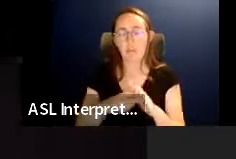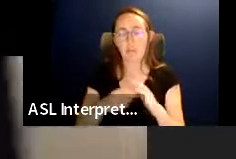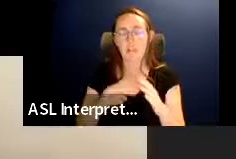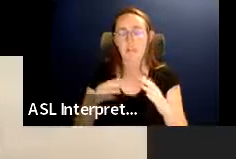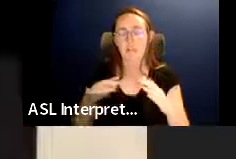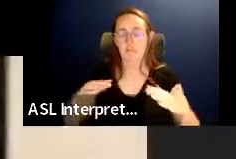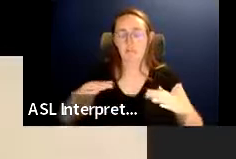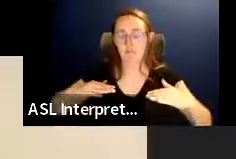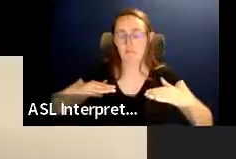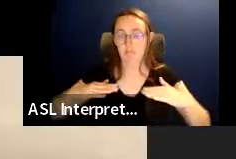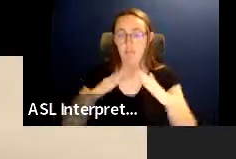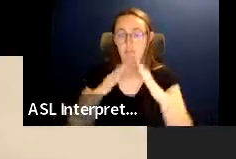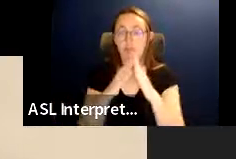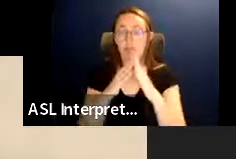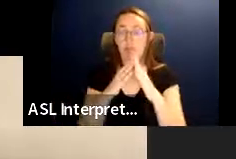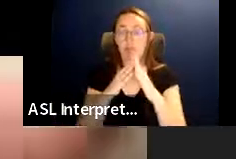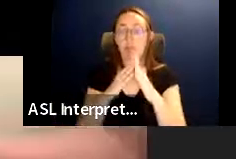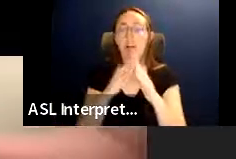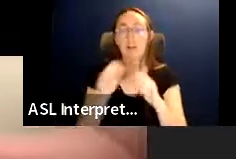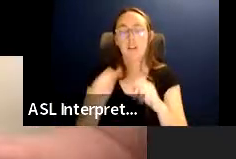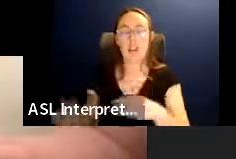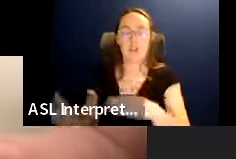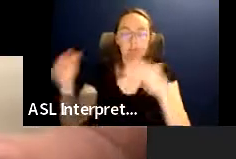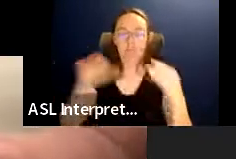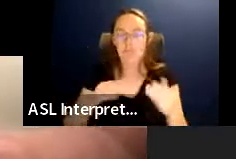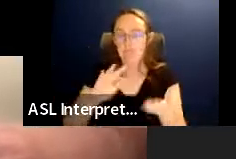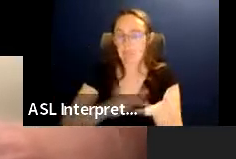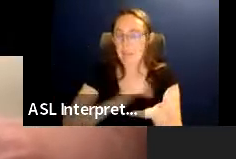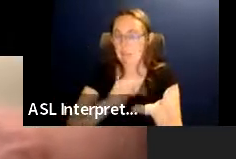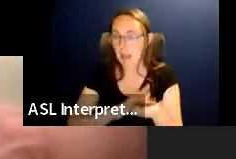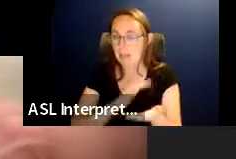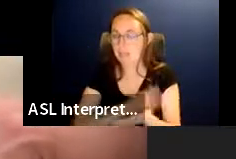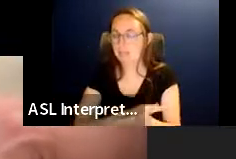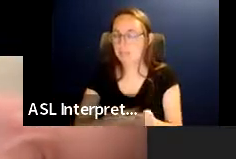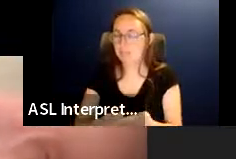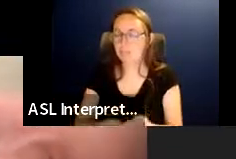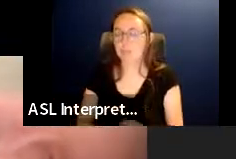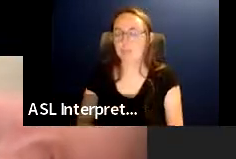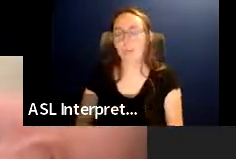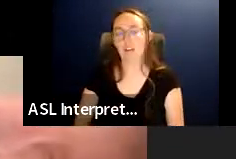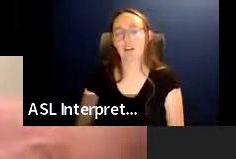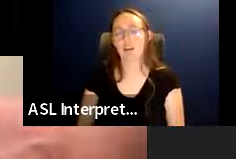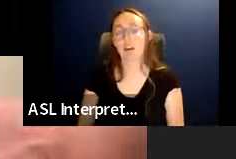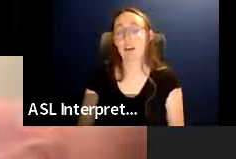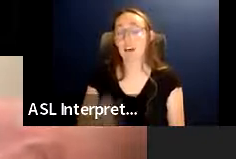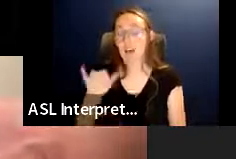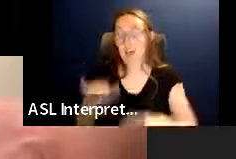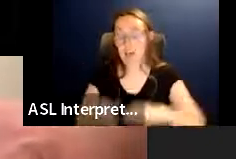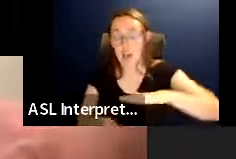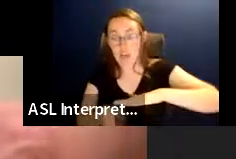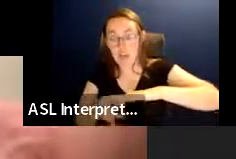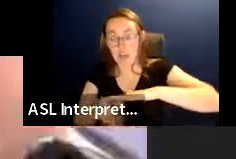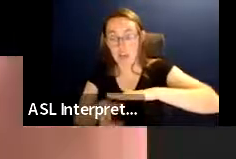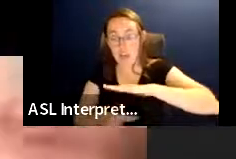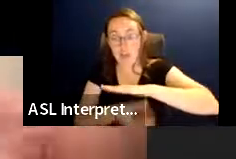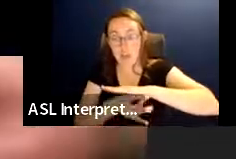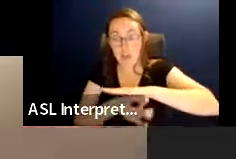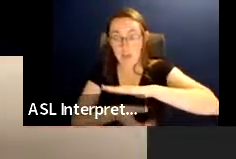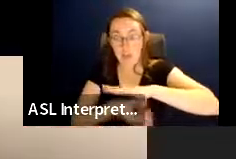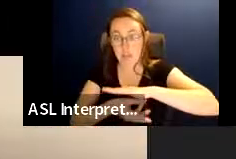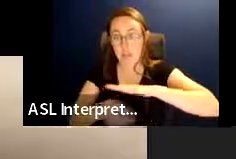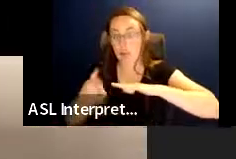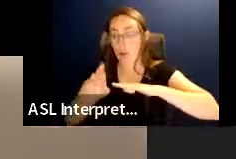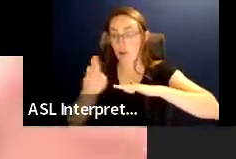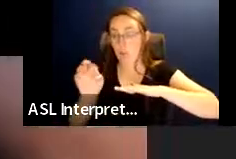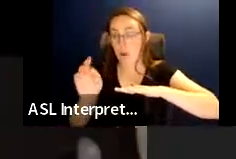can also put my iPad in there, which is kind of cool. And the rubber keeps it from, like, I'm pushing on it and it's not